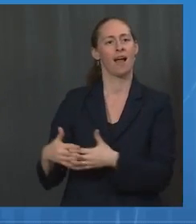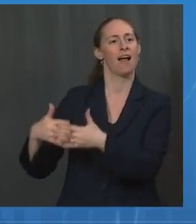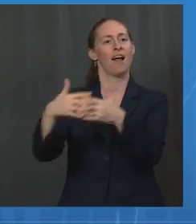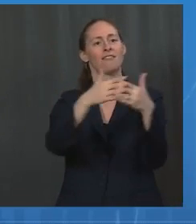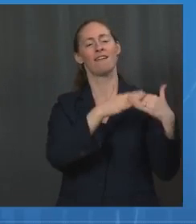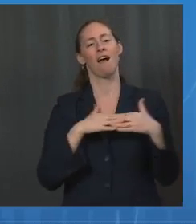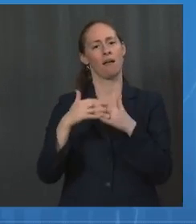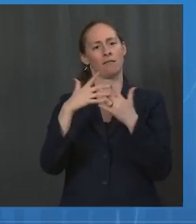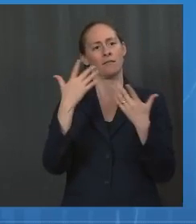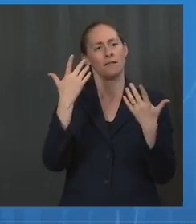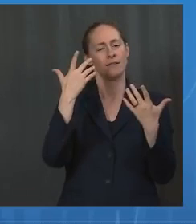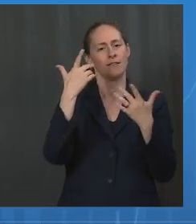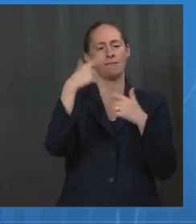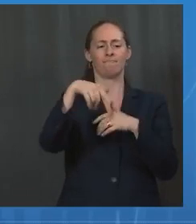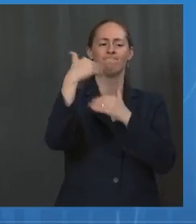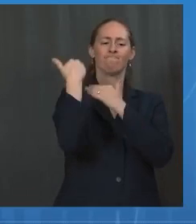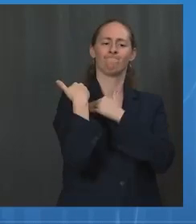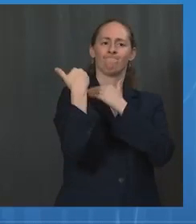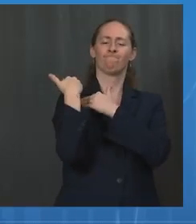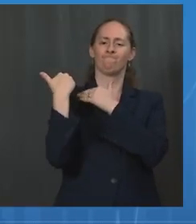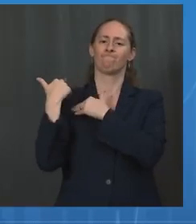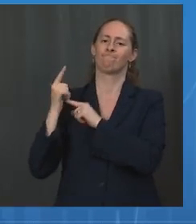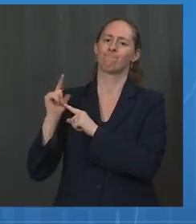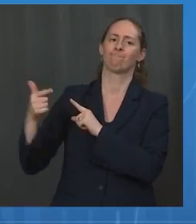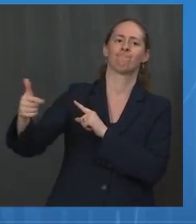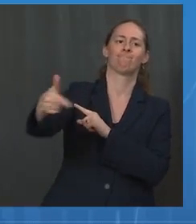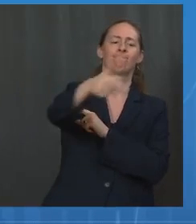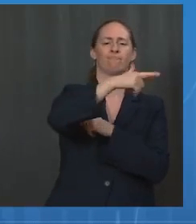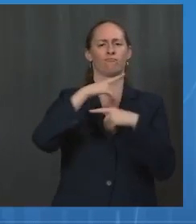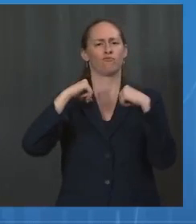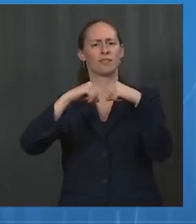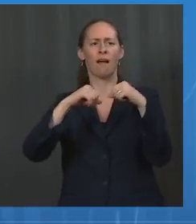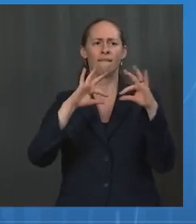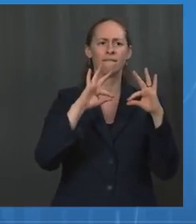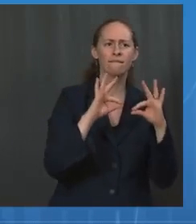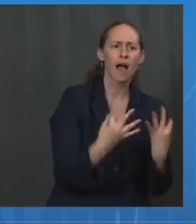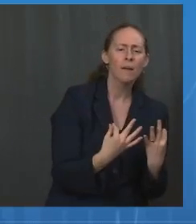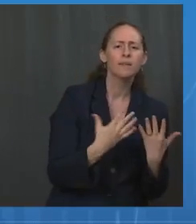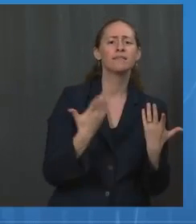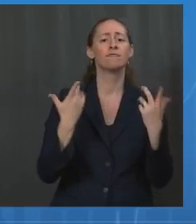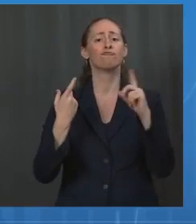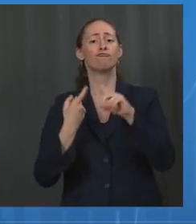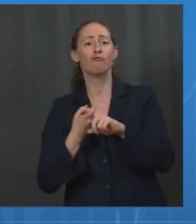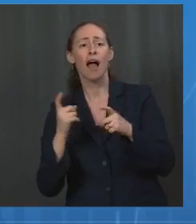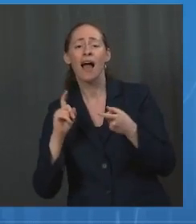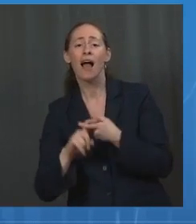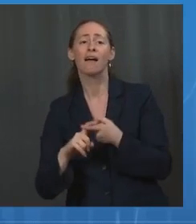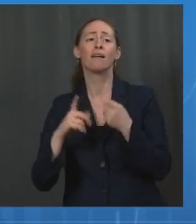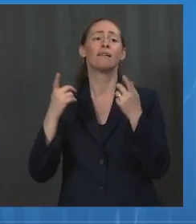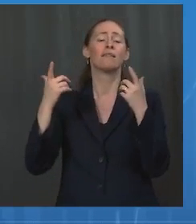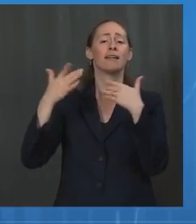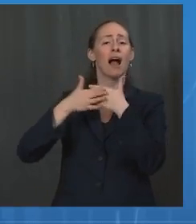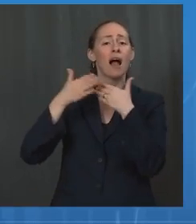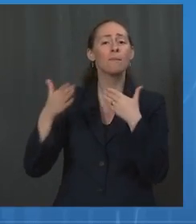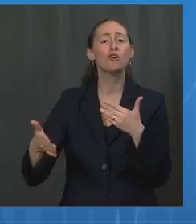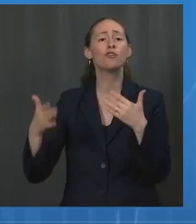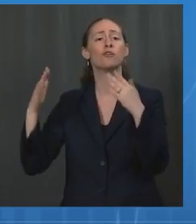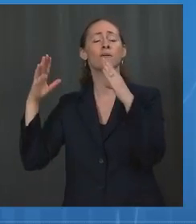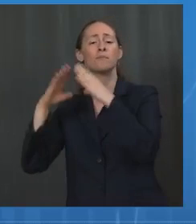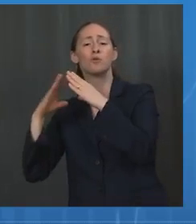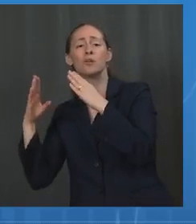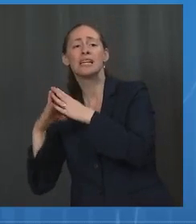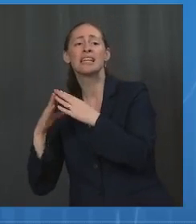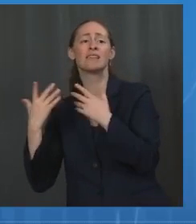just ourselves, but our families and friends, our neighbors and colleagues, our communities, and our